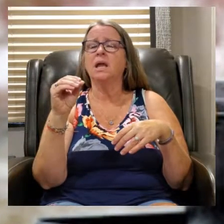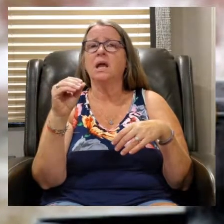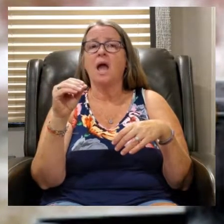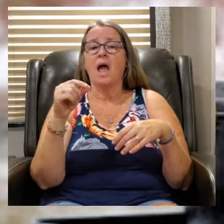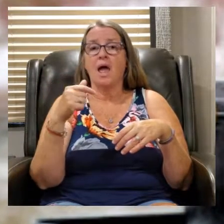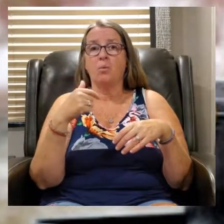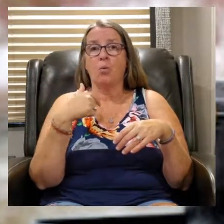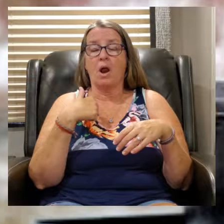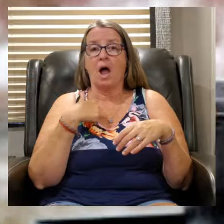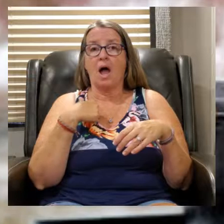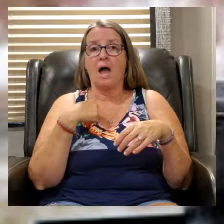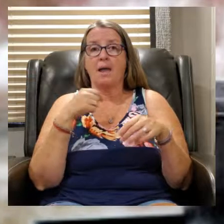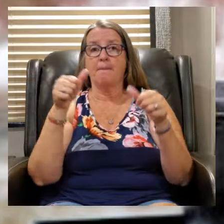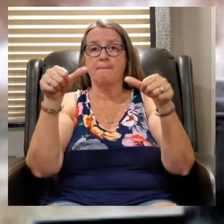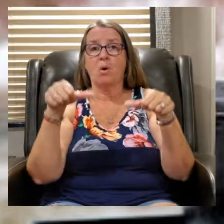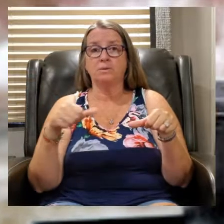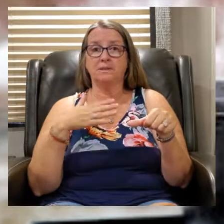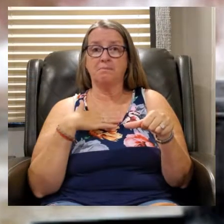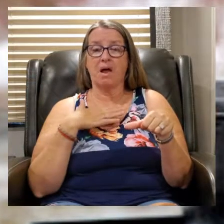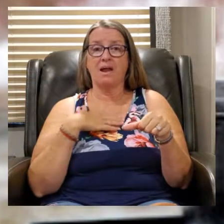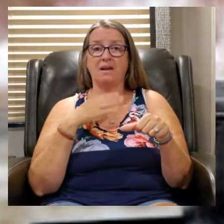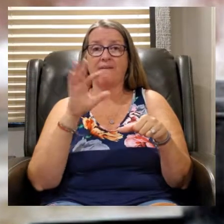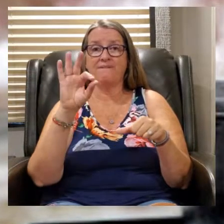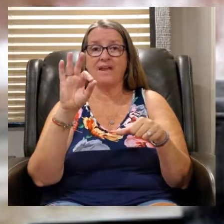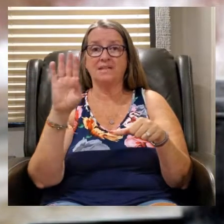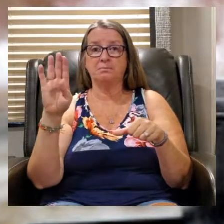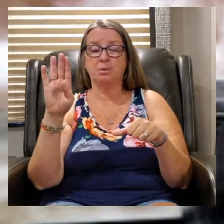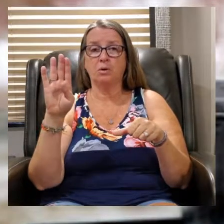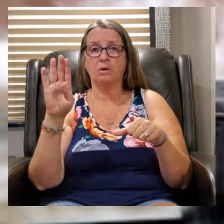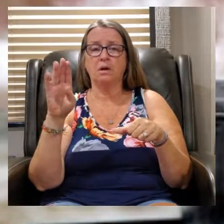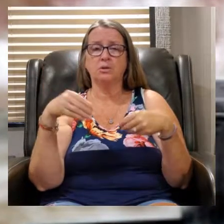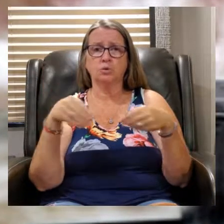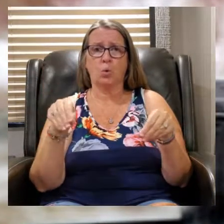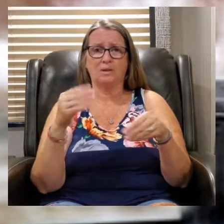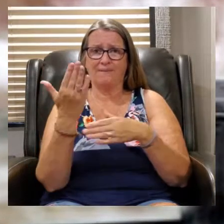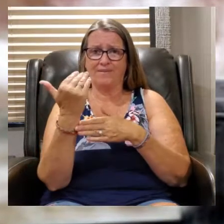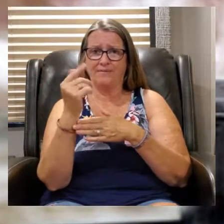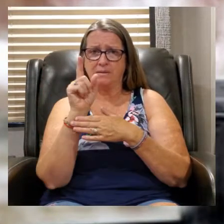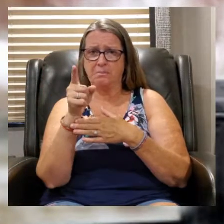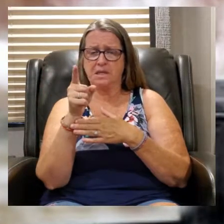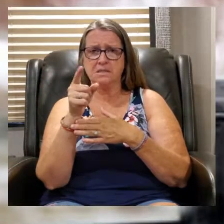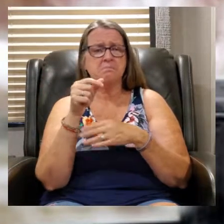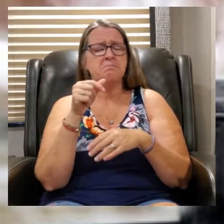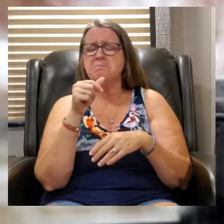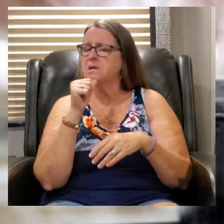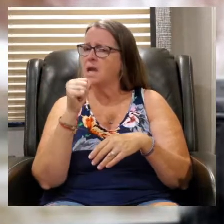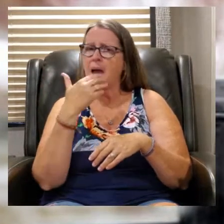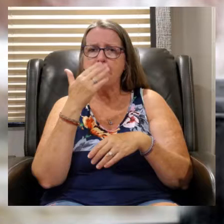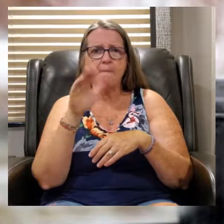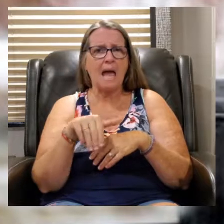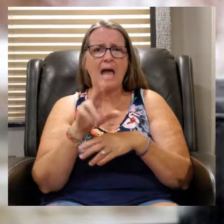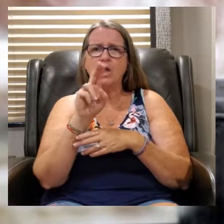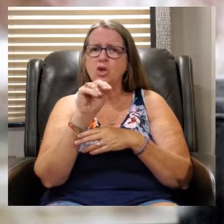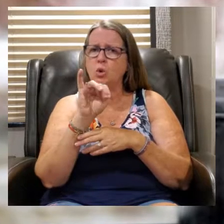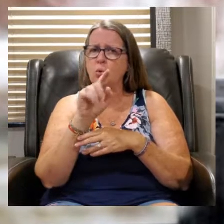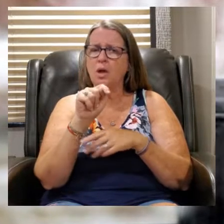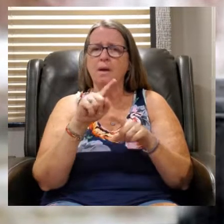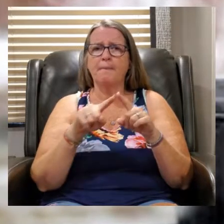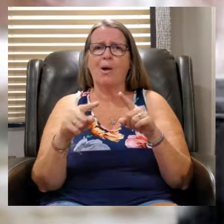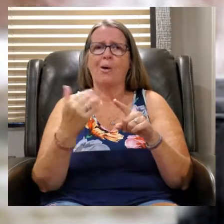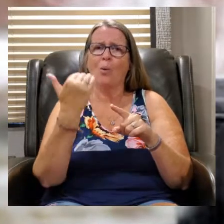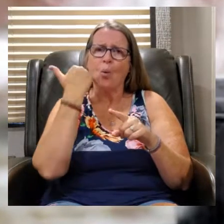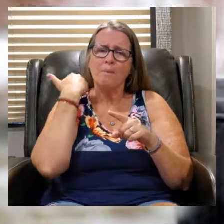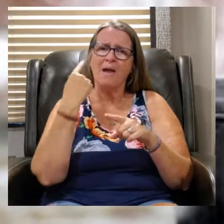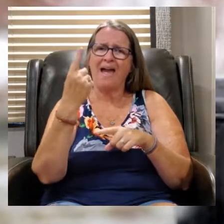and when I put mine on Facebook, I sold it in 15 minutes. So it's not that it was a bad unit, it